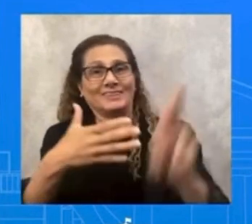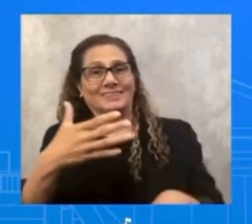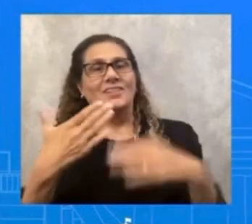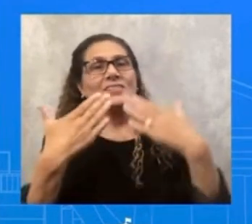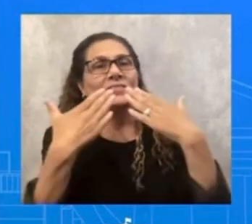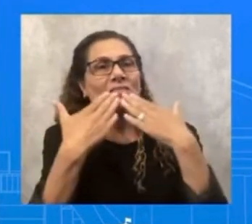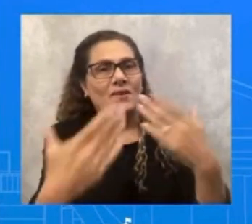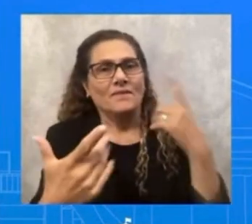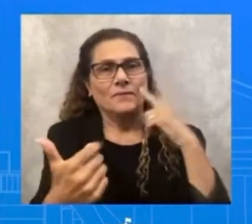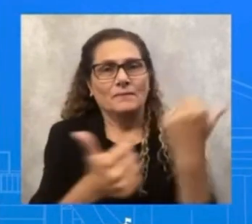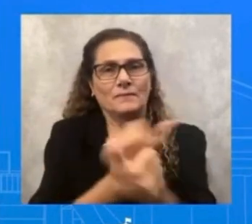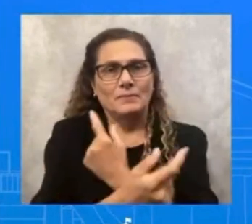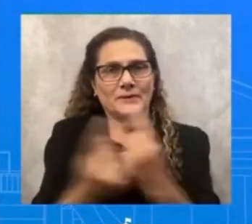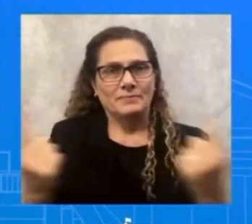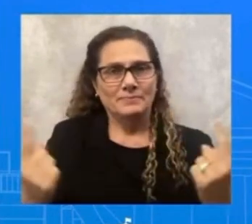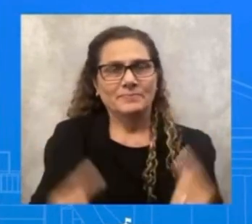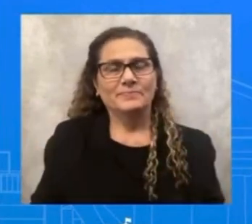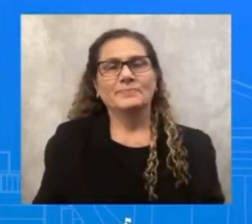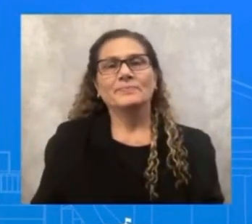Thank you.